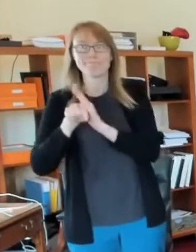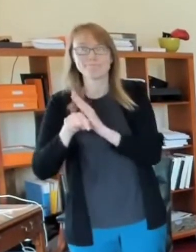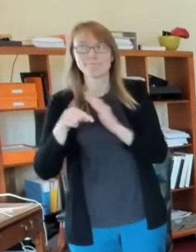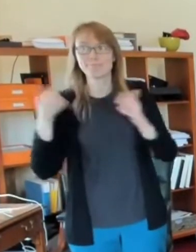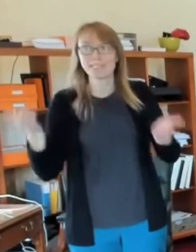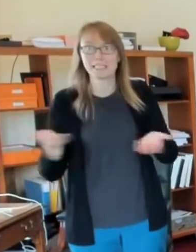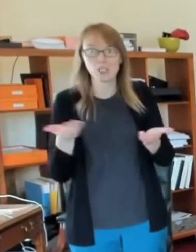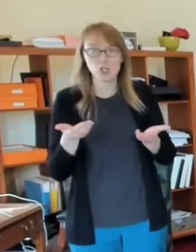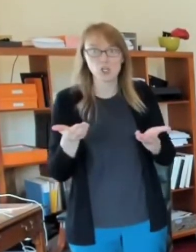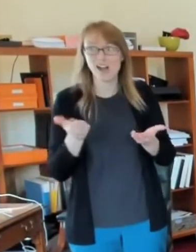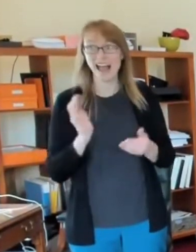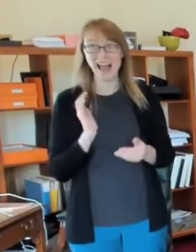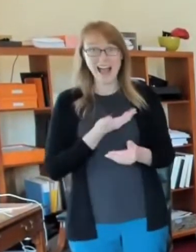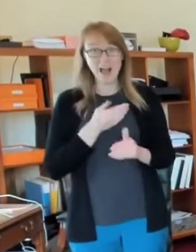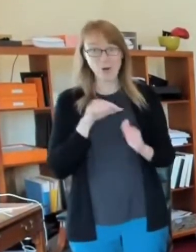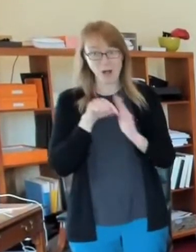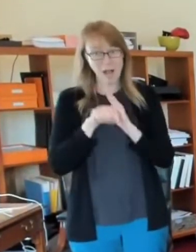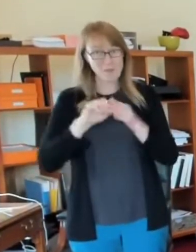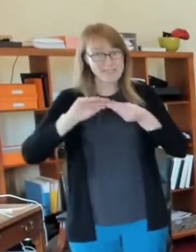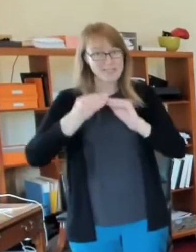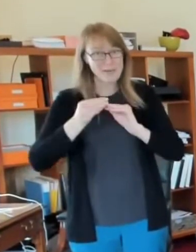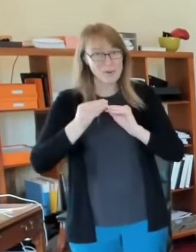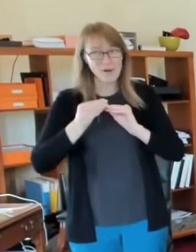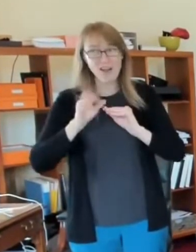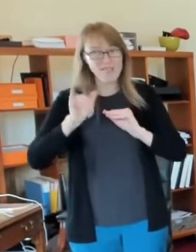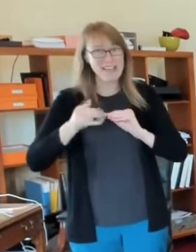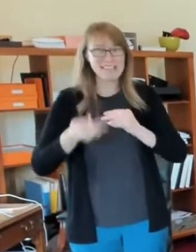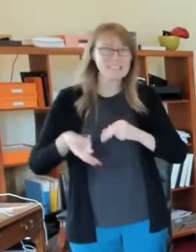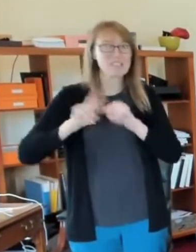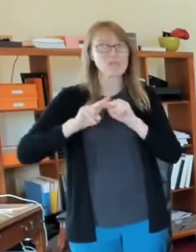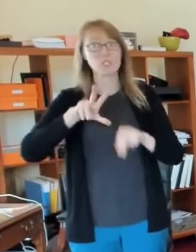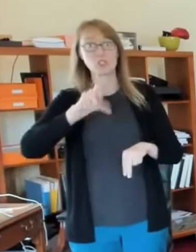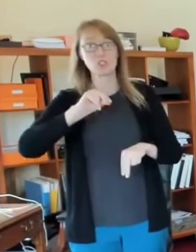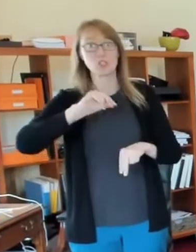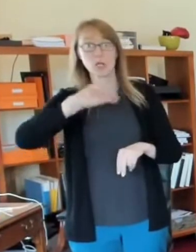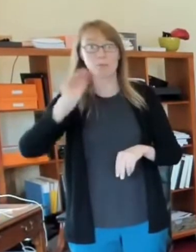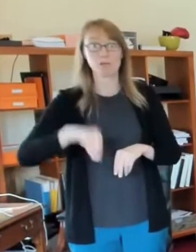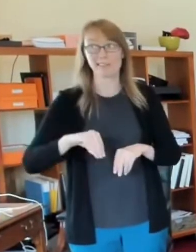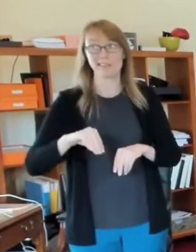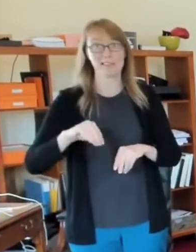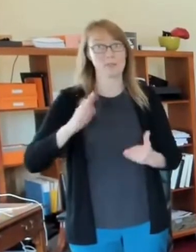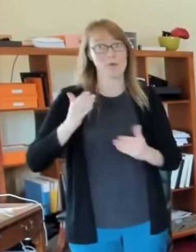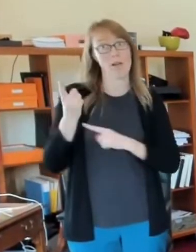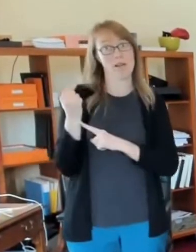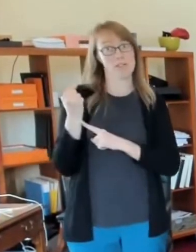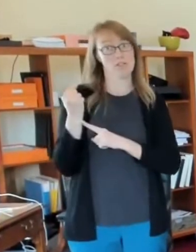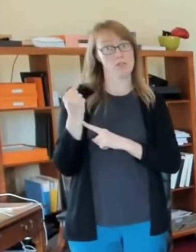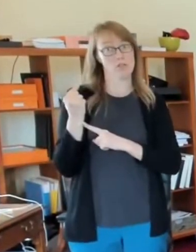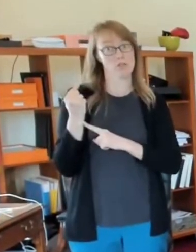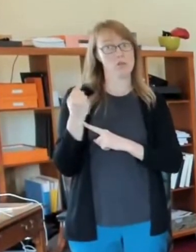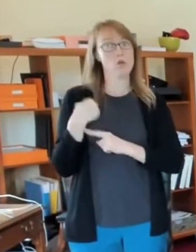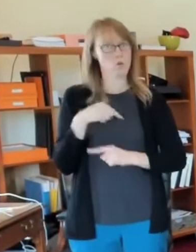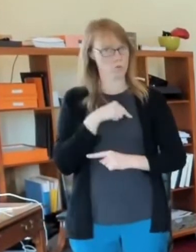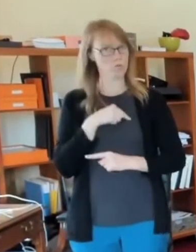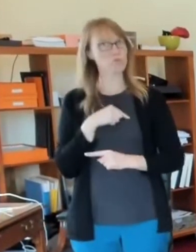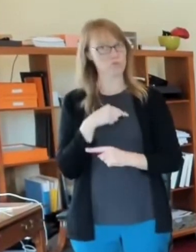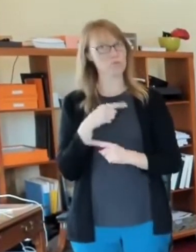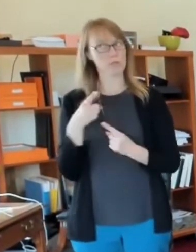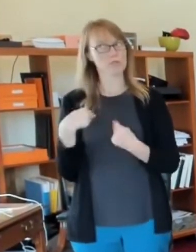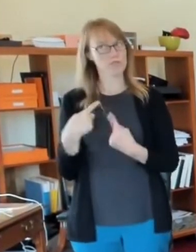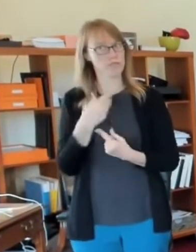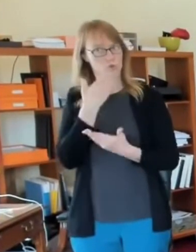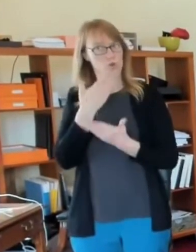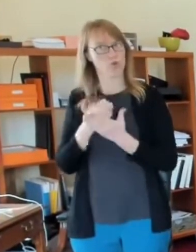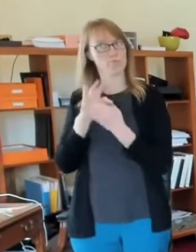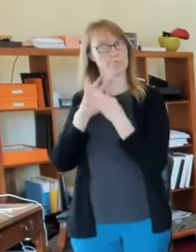year on this same day. So we have relationships and good relationships with our federal partners, and we want to maintain those.